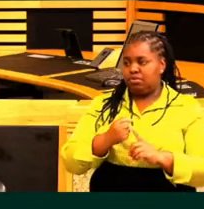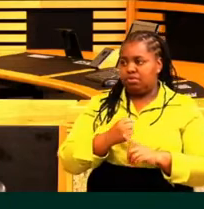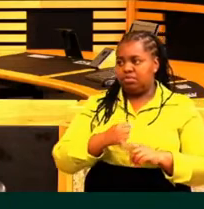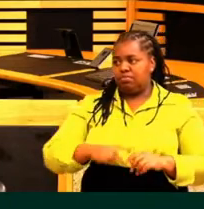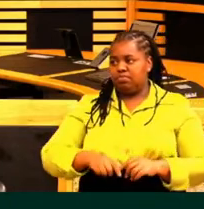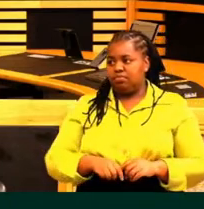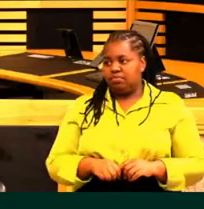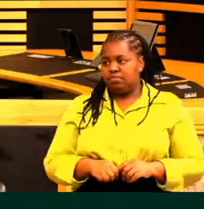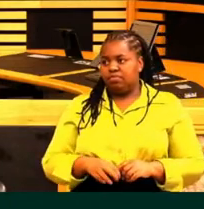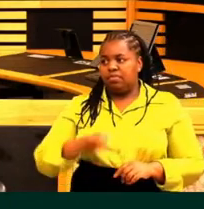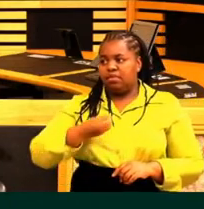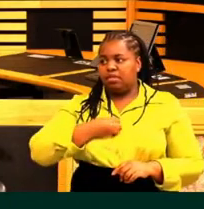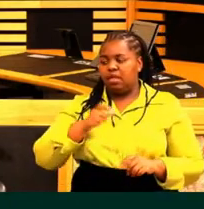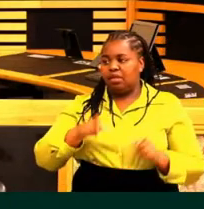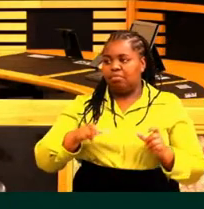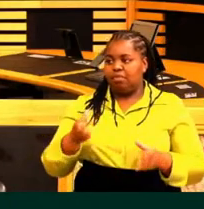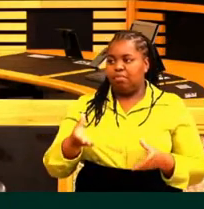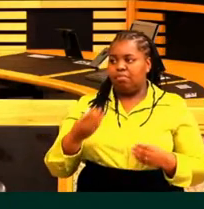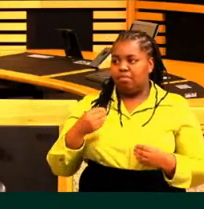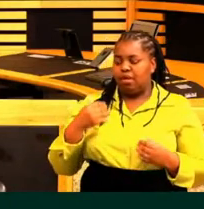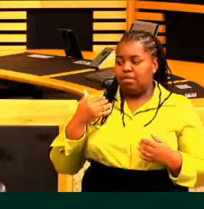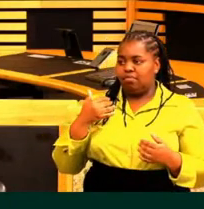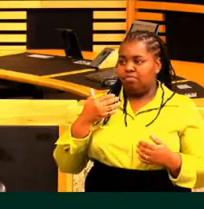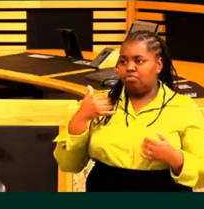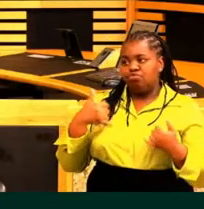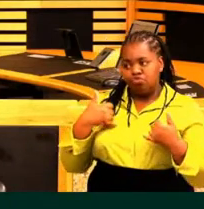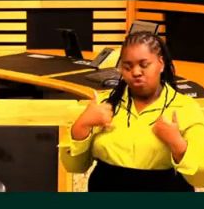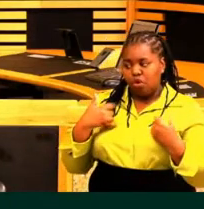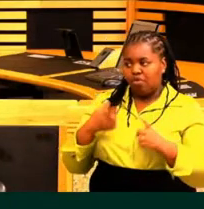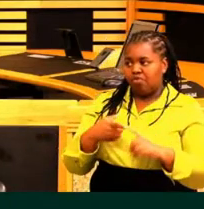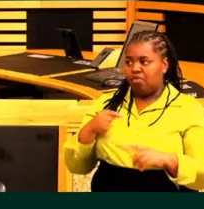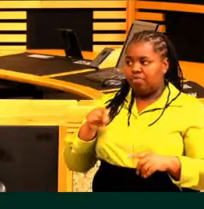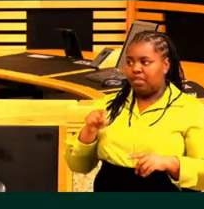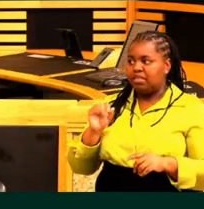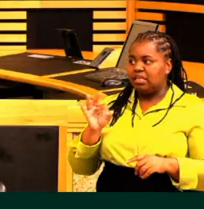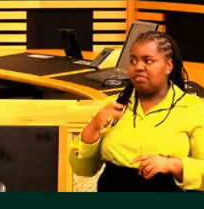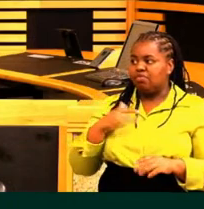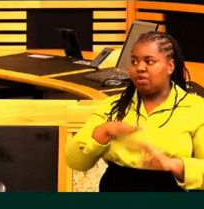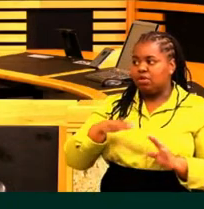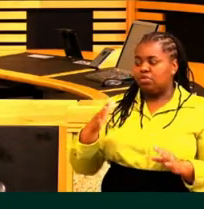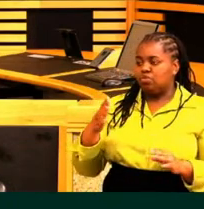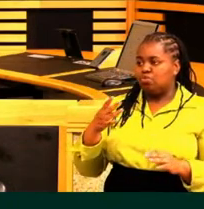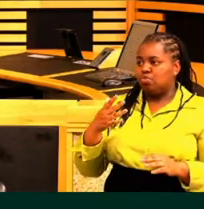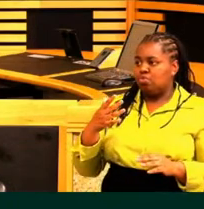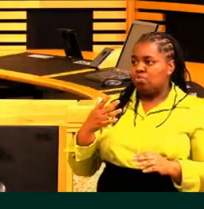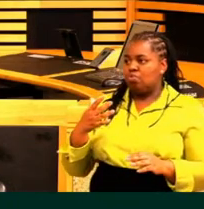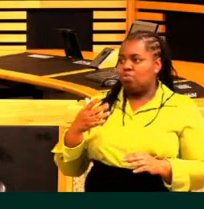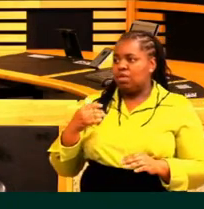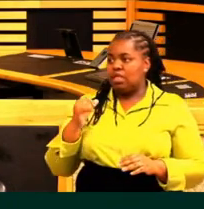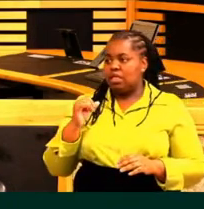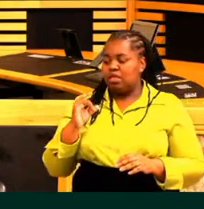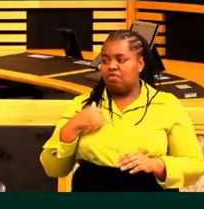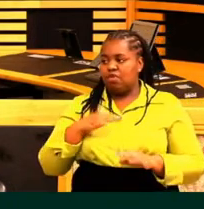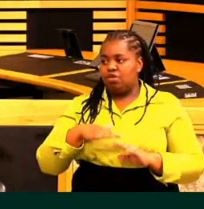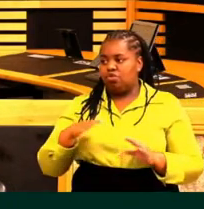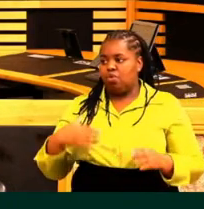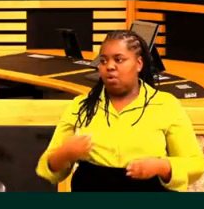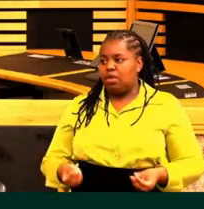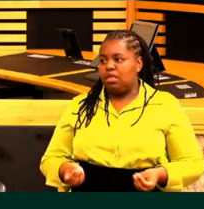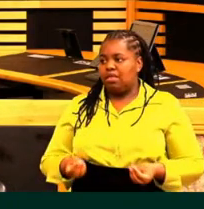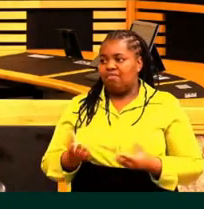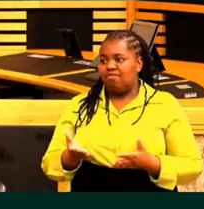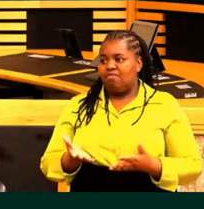young people find joy in these harmful substances if we do not if we do not give